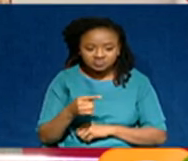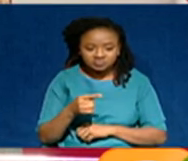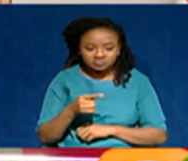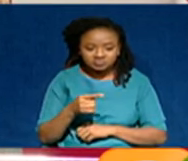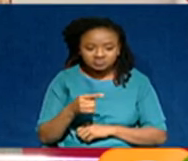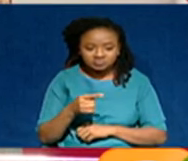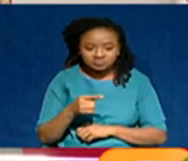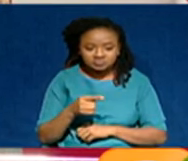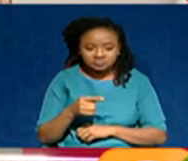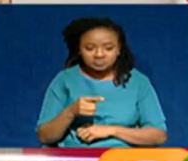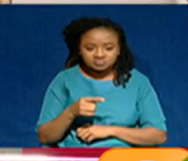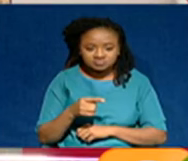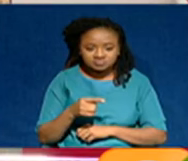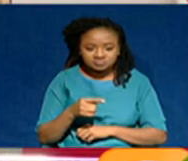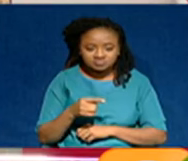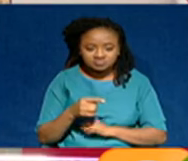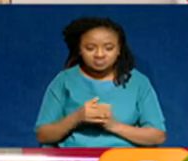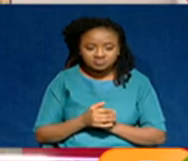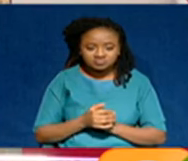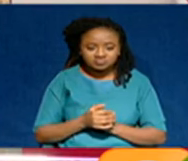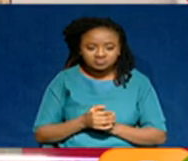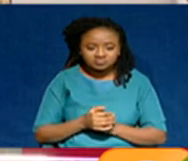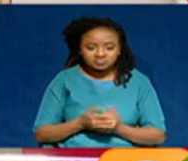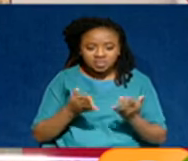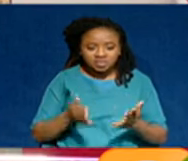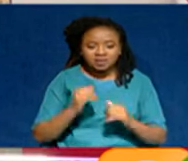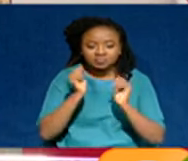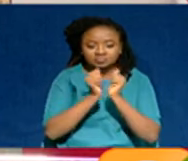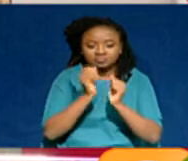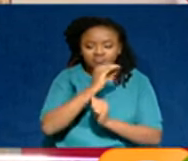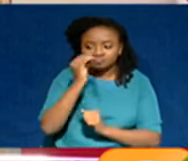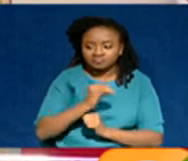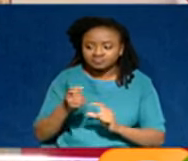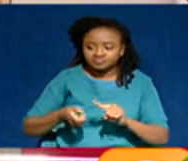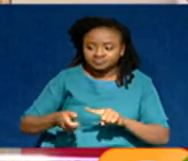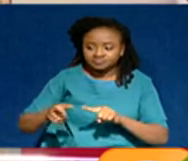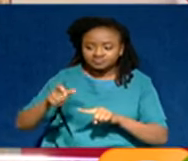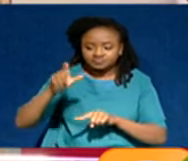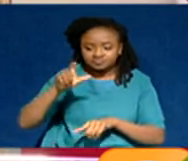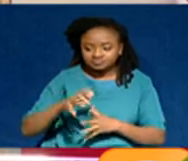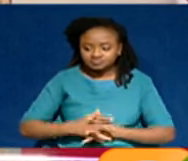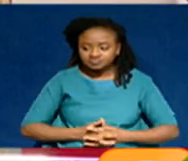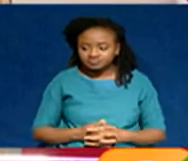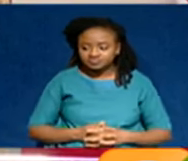953,041 in 2022-2023, accounting for 10% growth over the last 5 years.